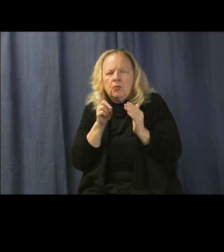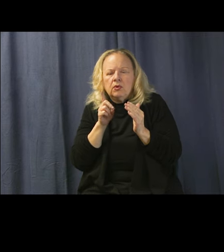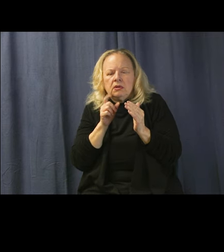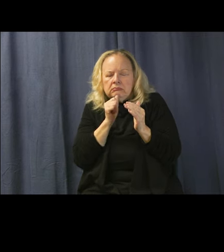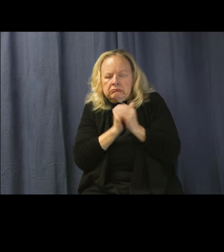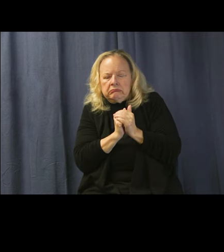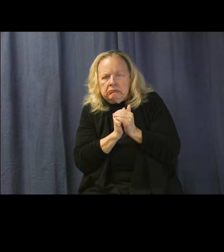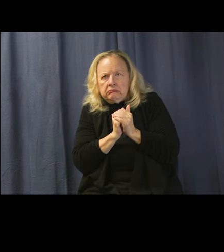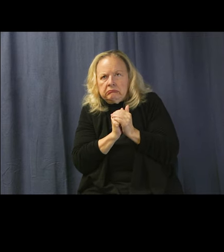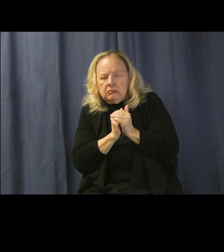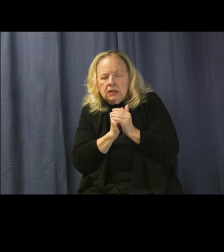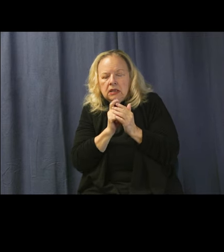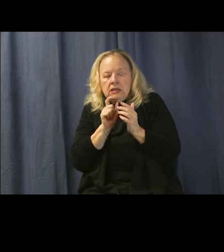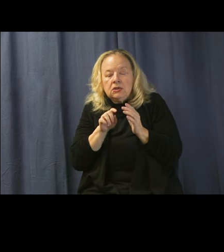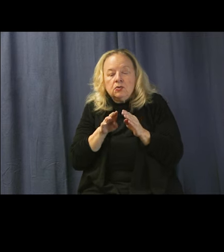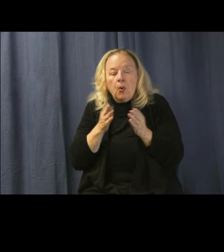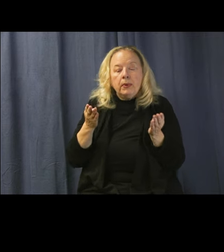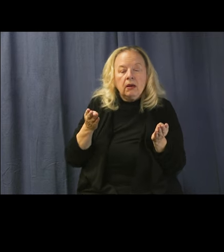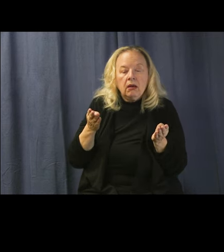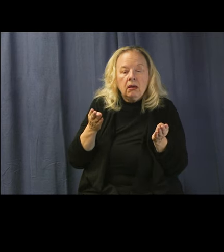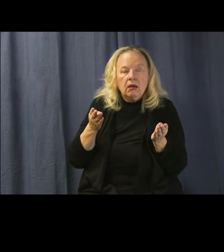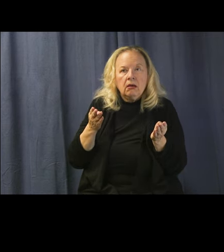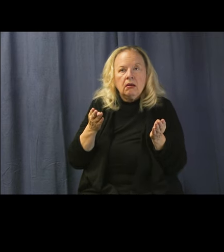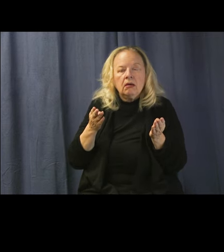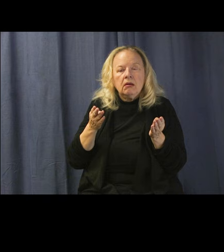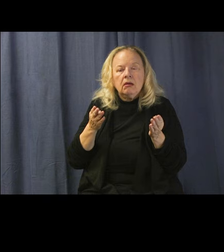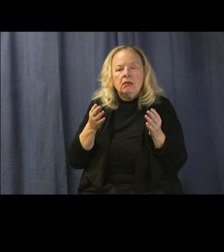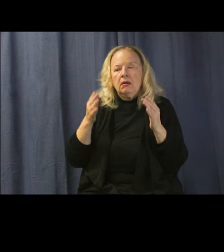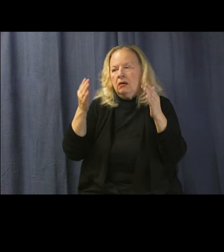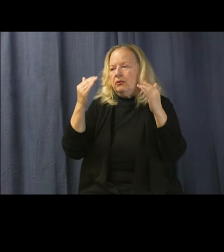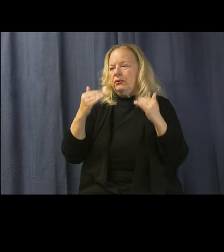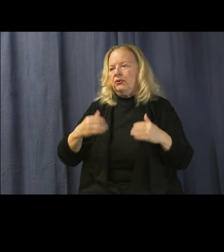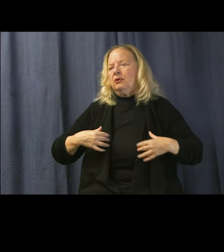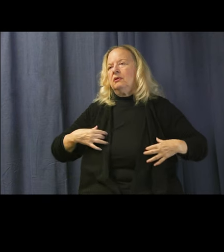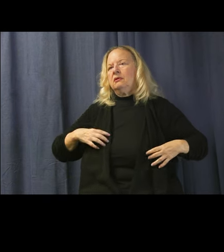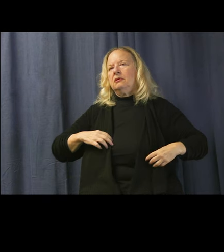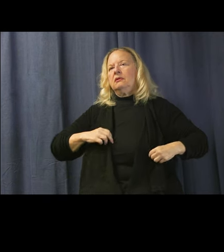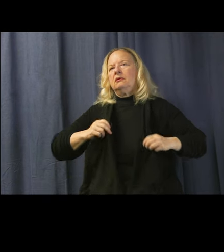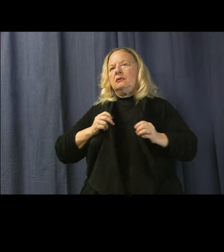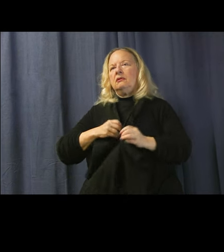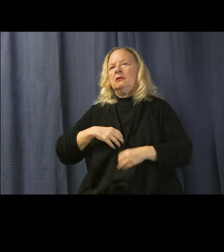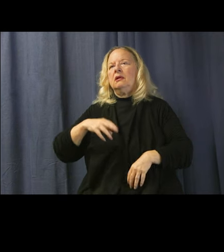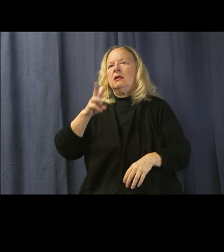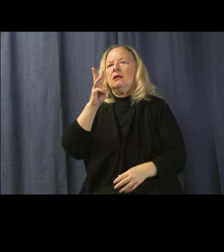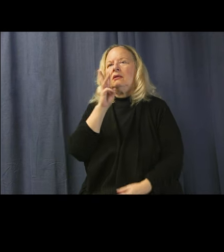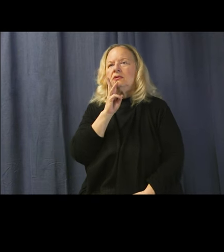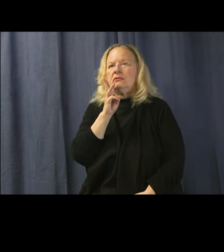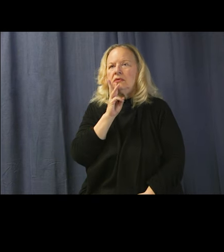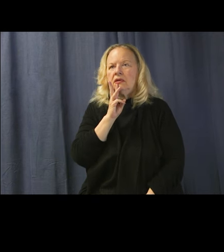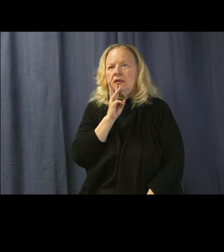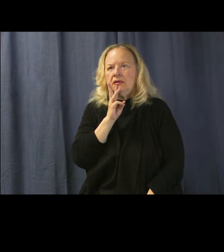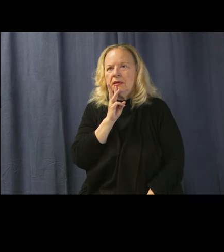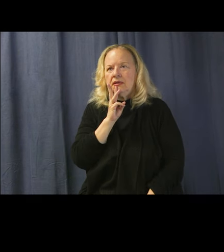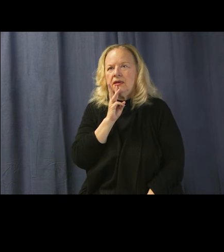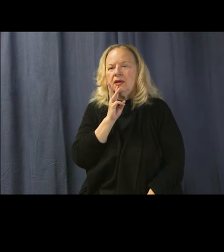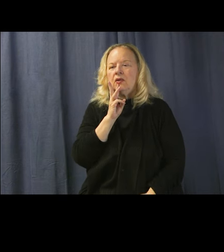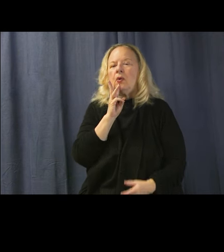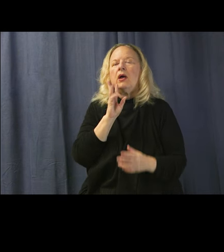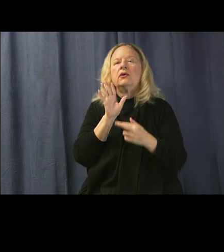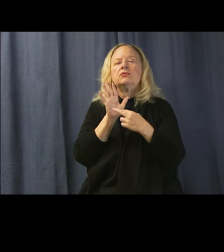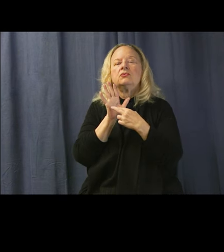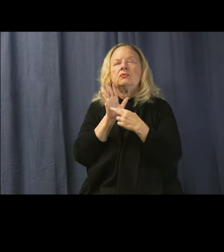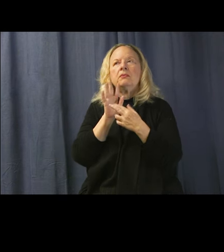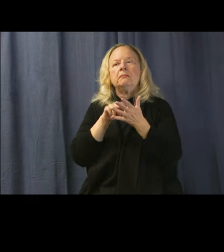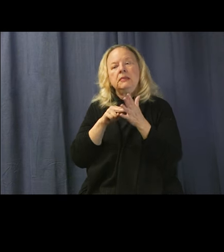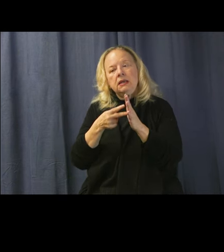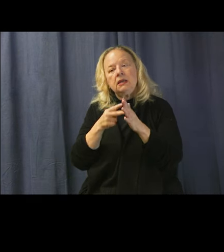uncovered. But let's move on here. I want you to know the waters represent the